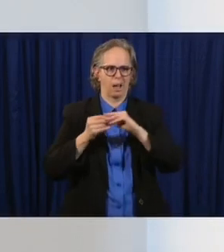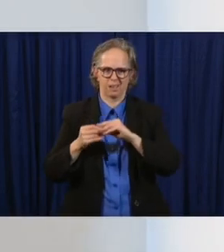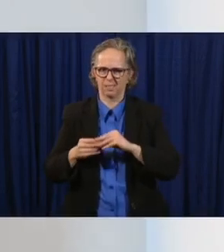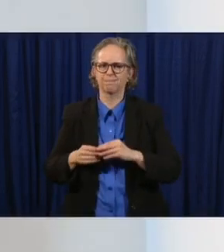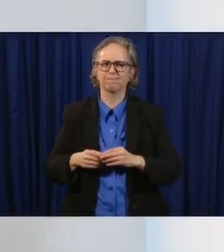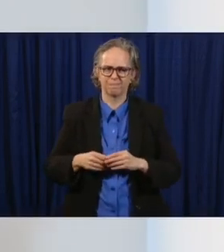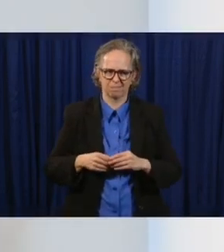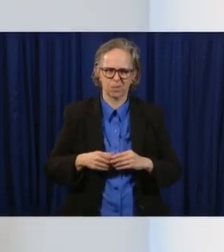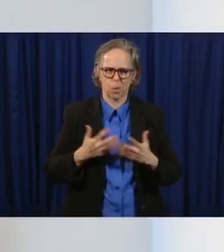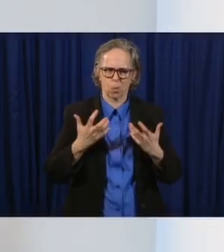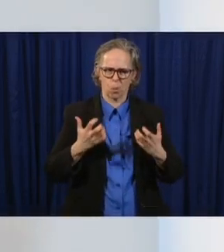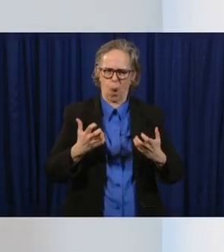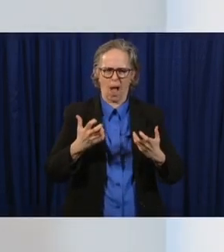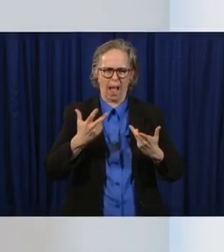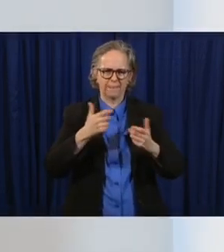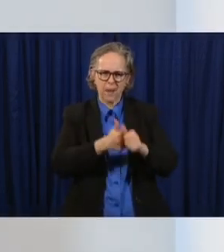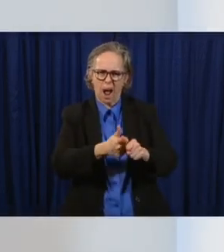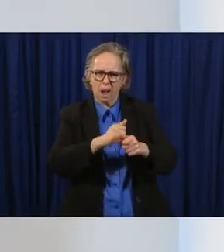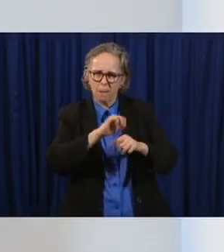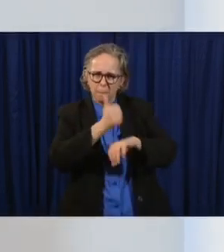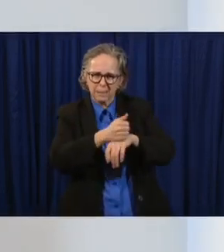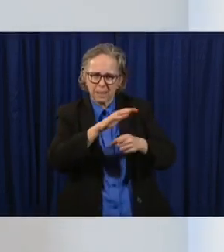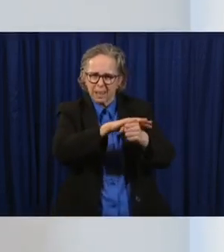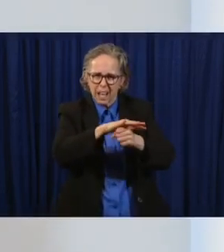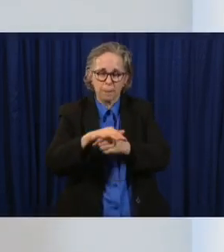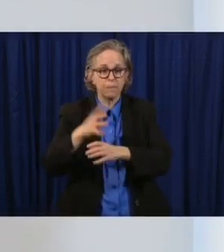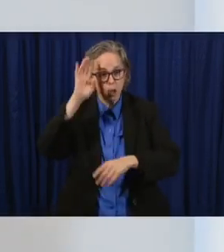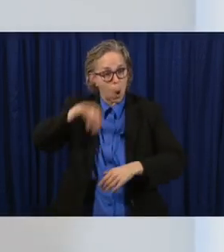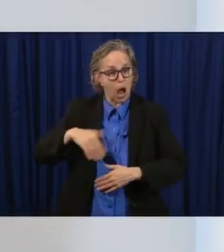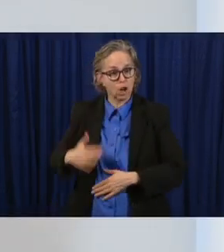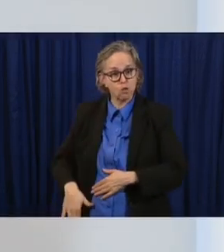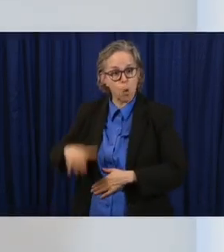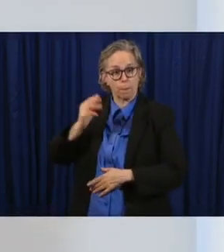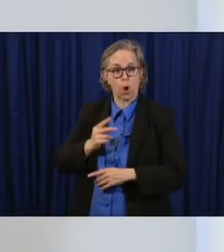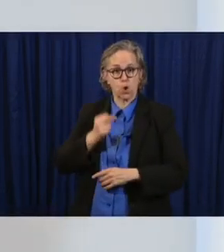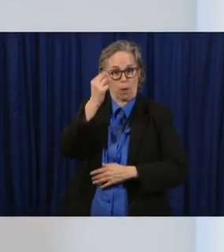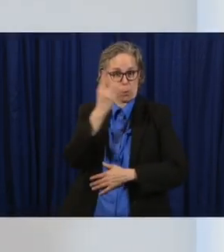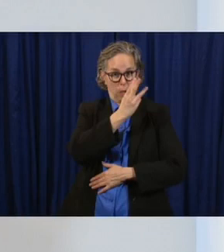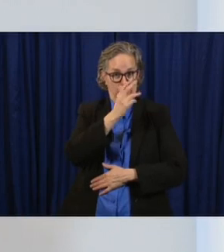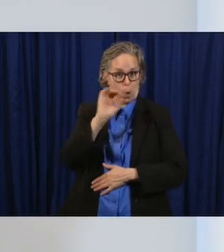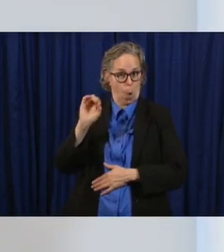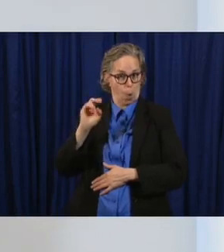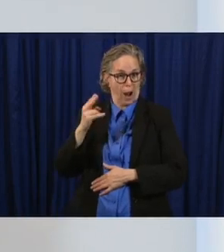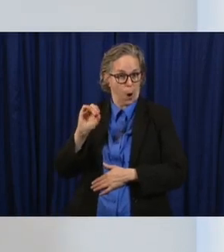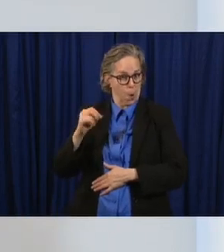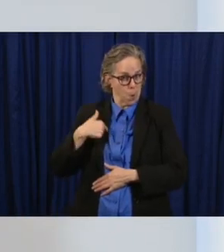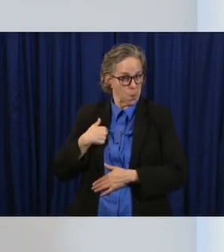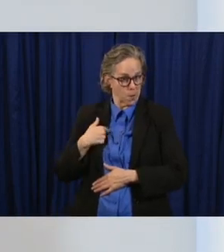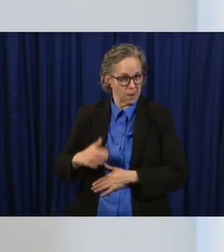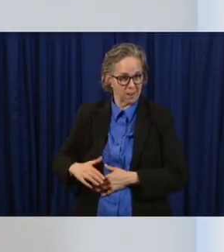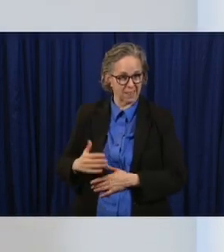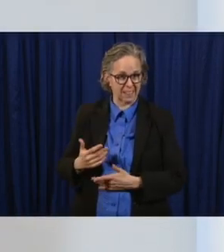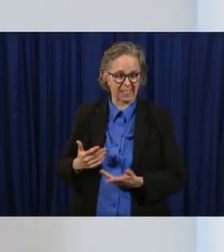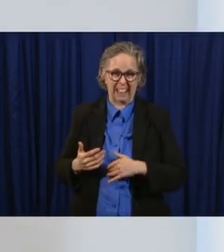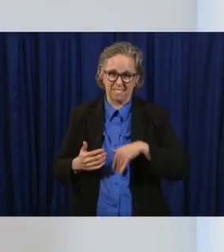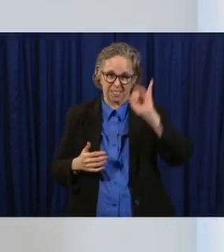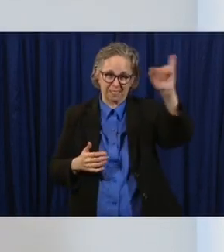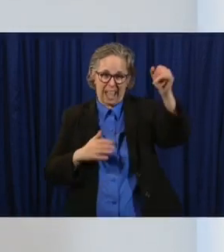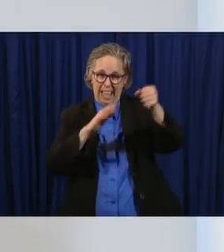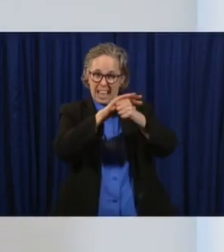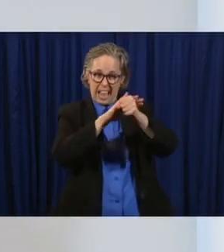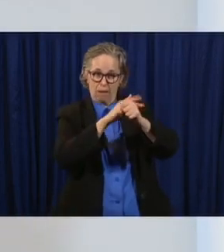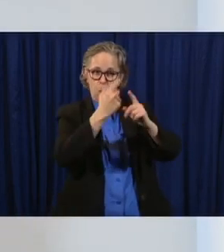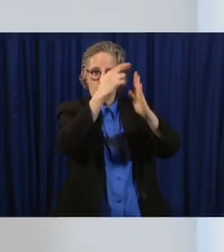Jim, I grew up in Northwest Ohio. If you have one standard in one of the surrounding counties and a different one in Lucas County,